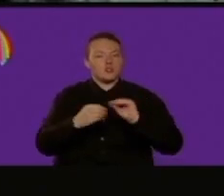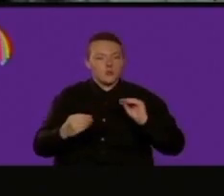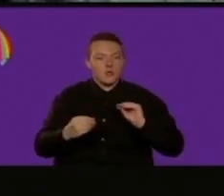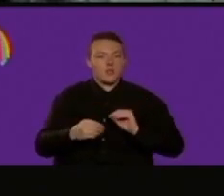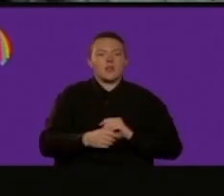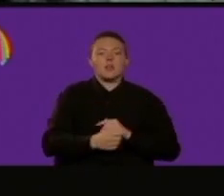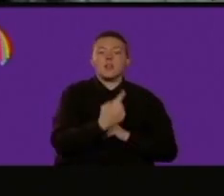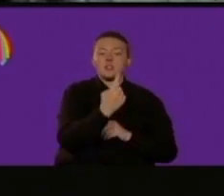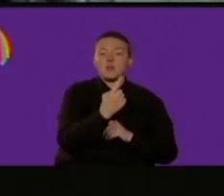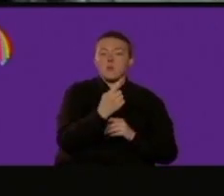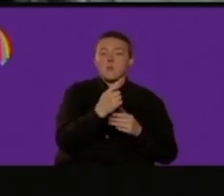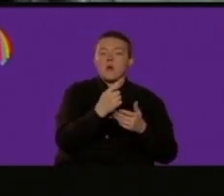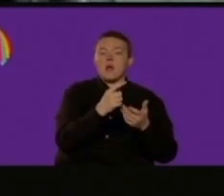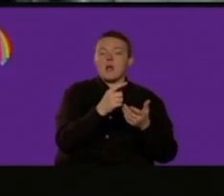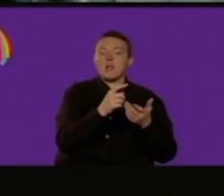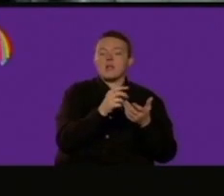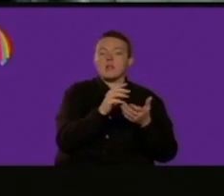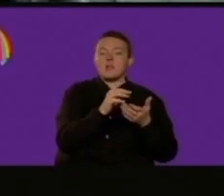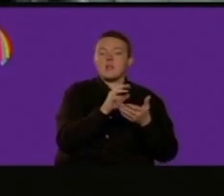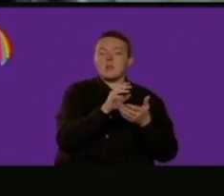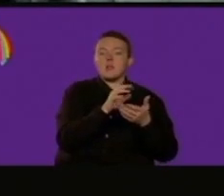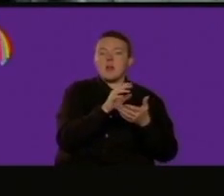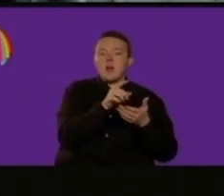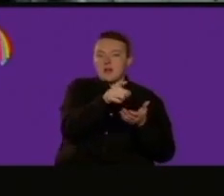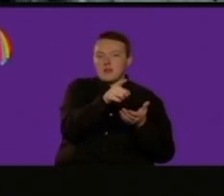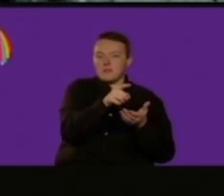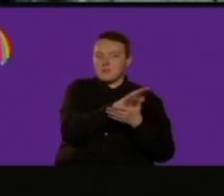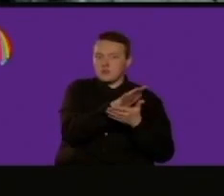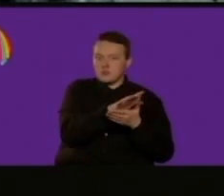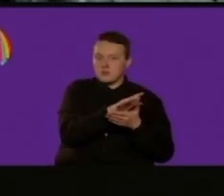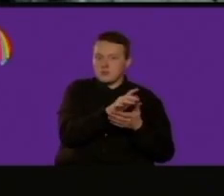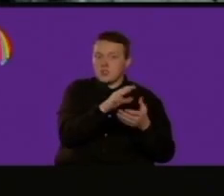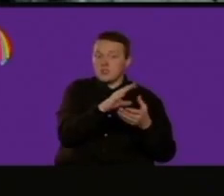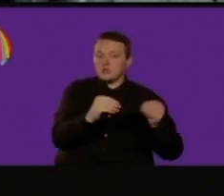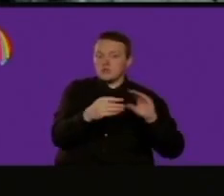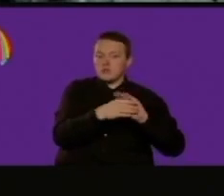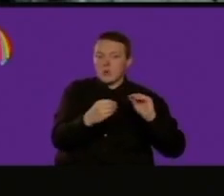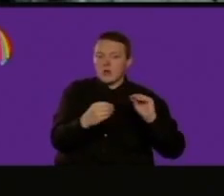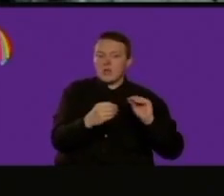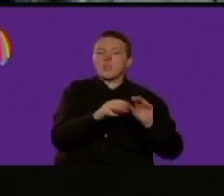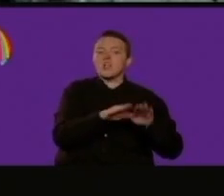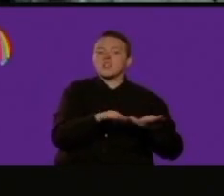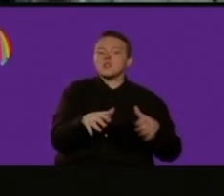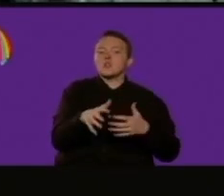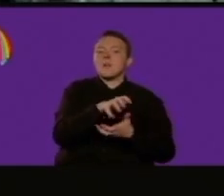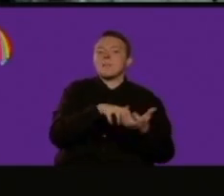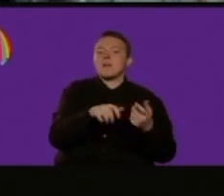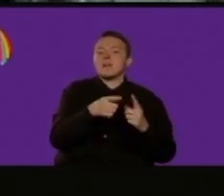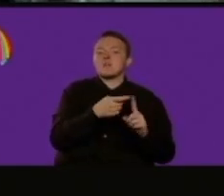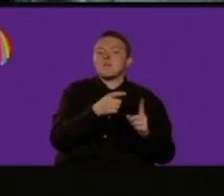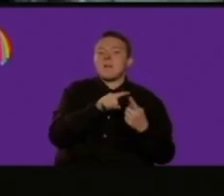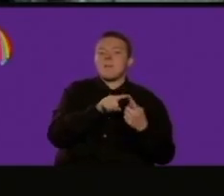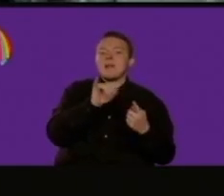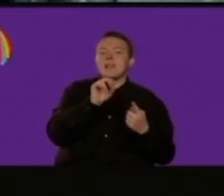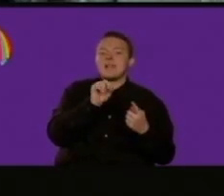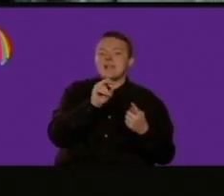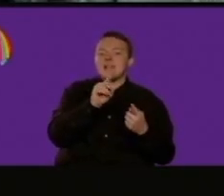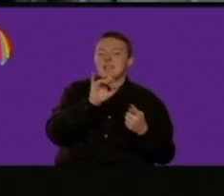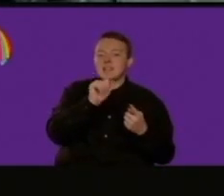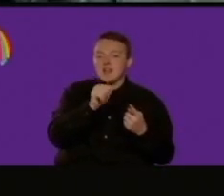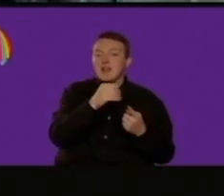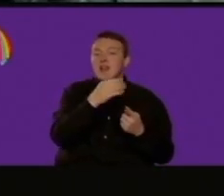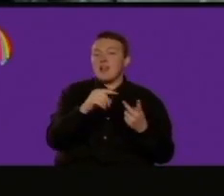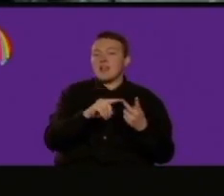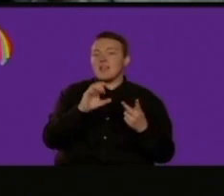team from a different reality, we work with diversity even further. And then if the topic that